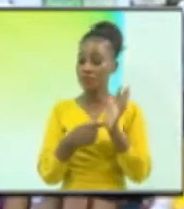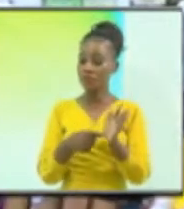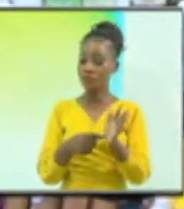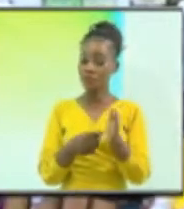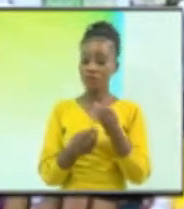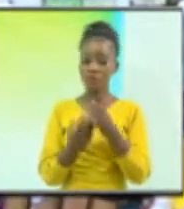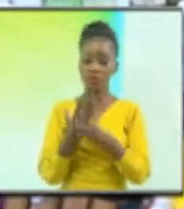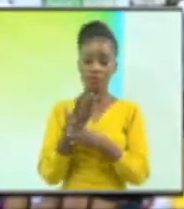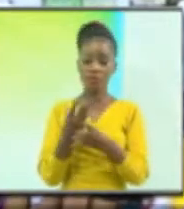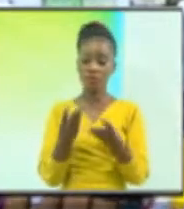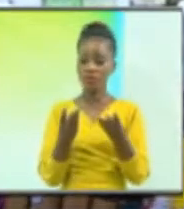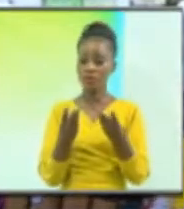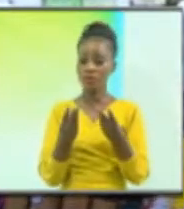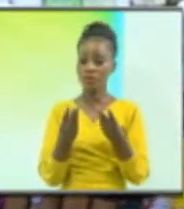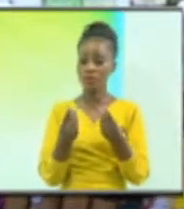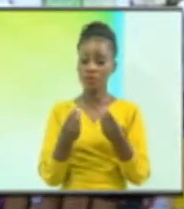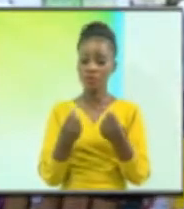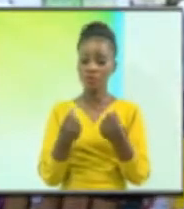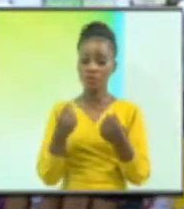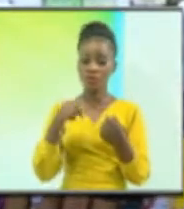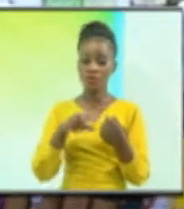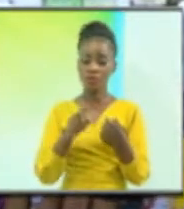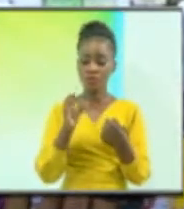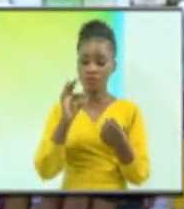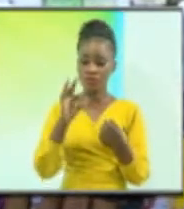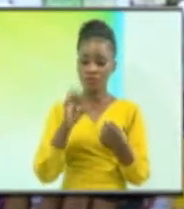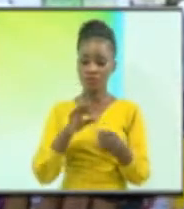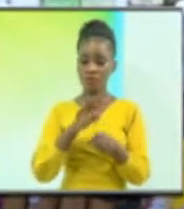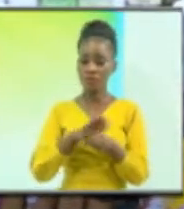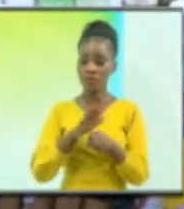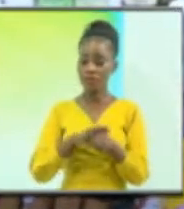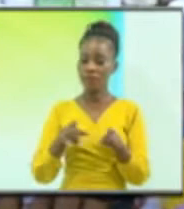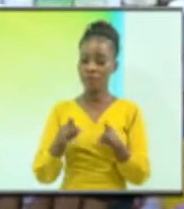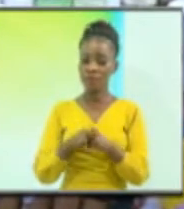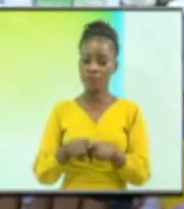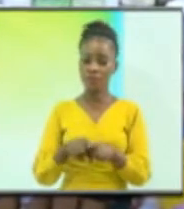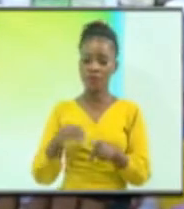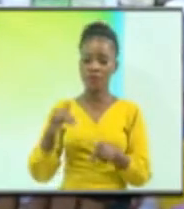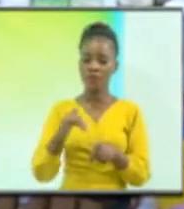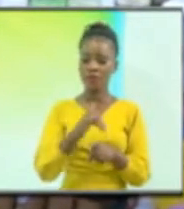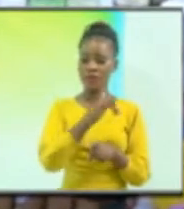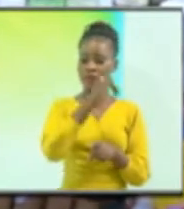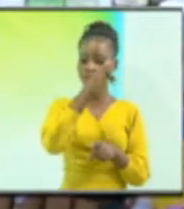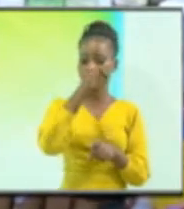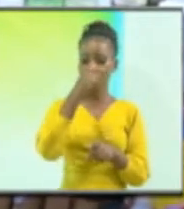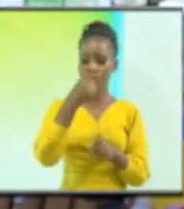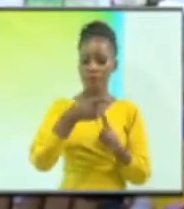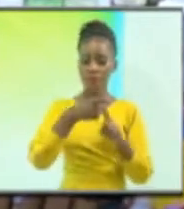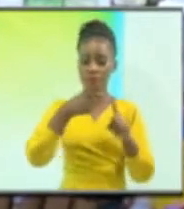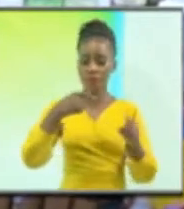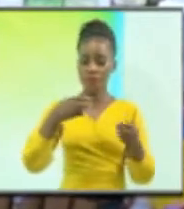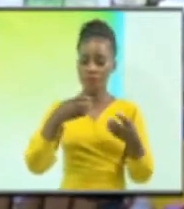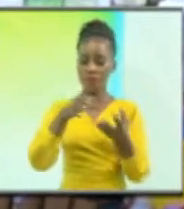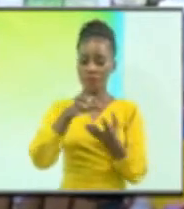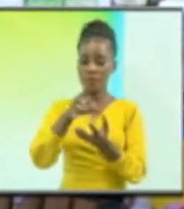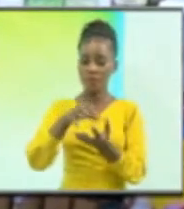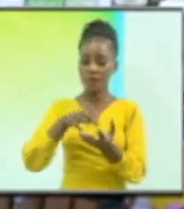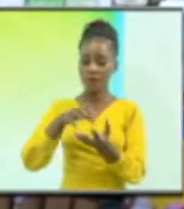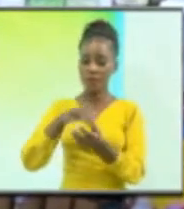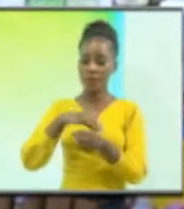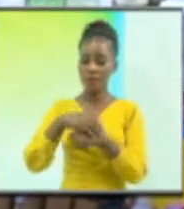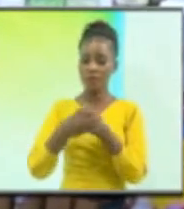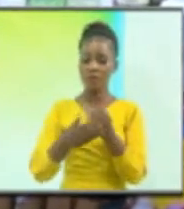rising prices of everything. Most products imported from abroad are highly taxed, making us